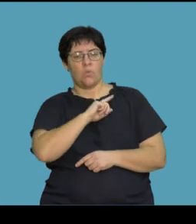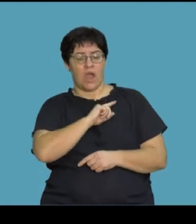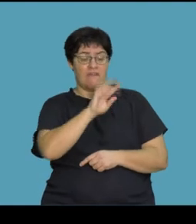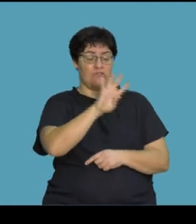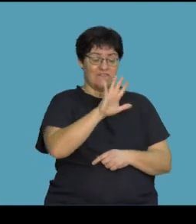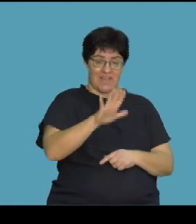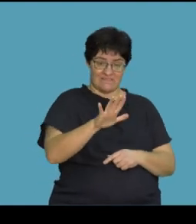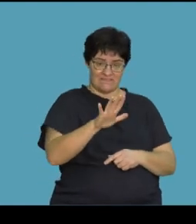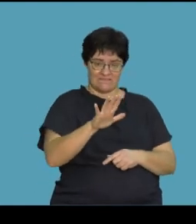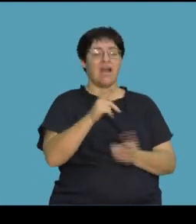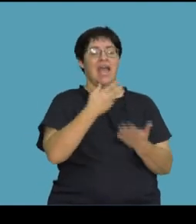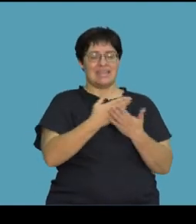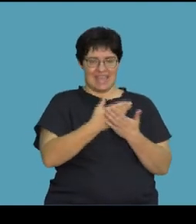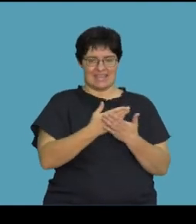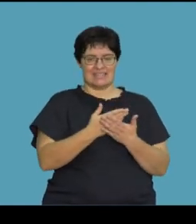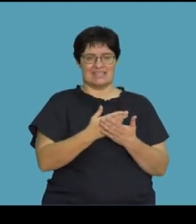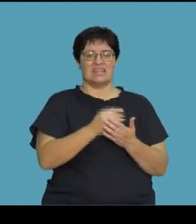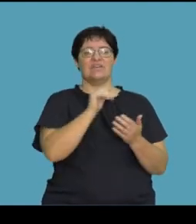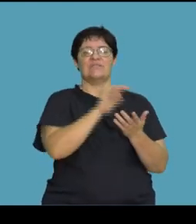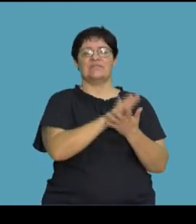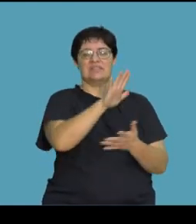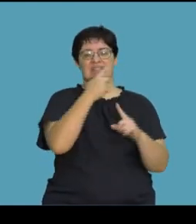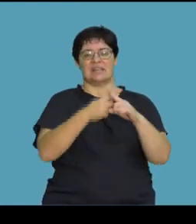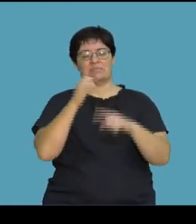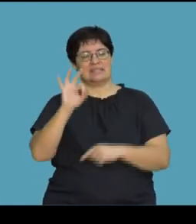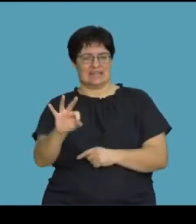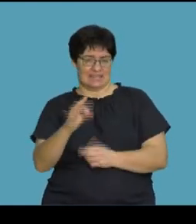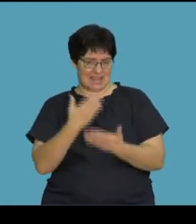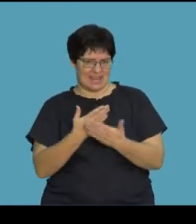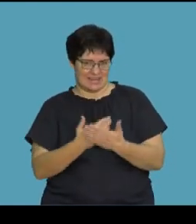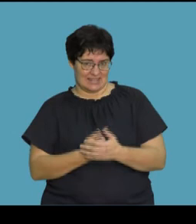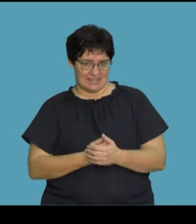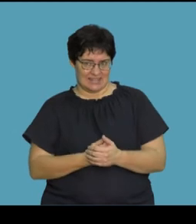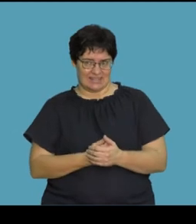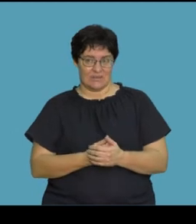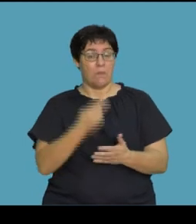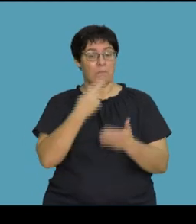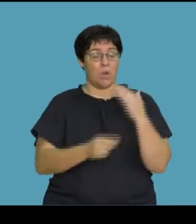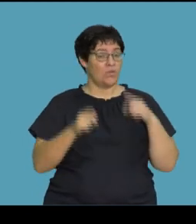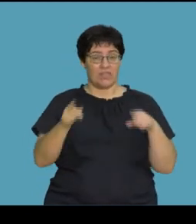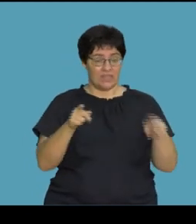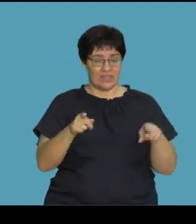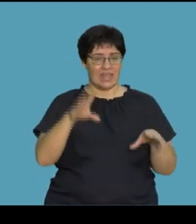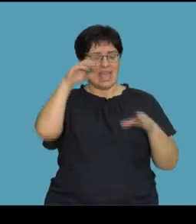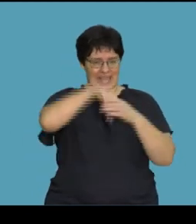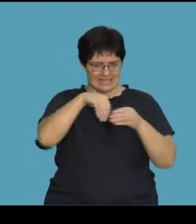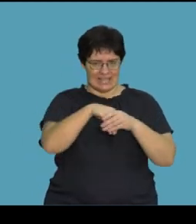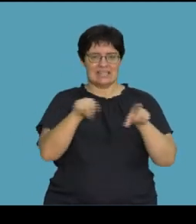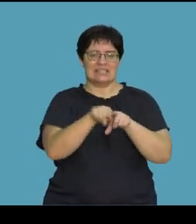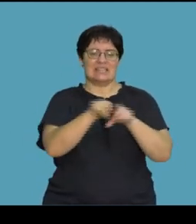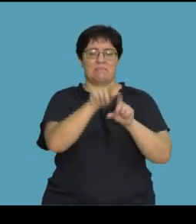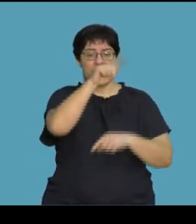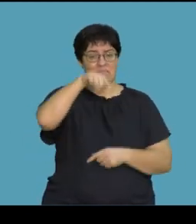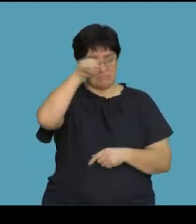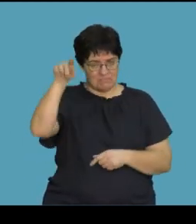my 45 here can be written as 15 times 3, right? And since both of them are inside the